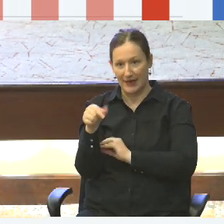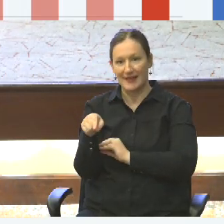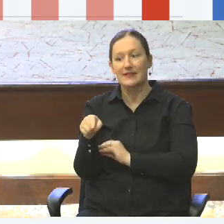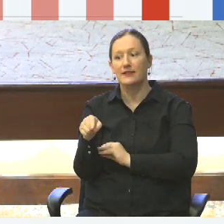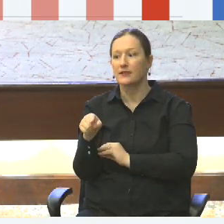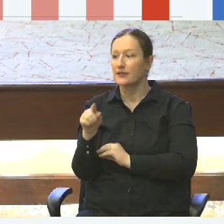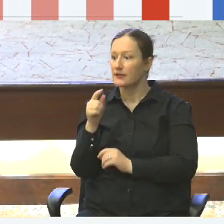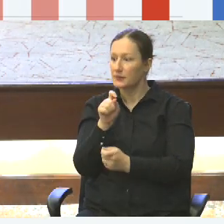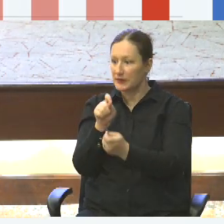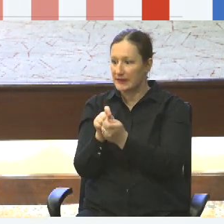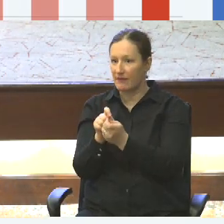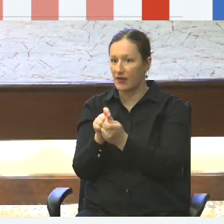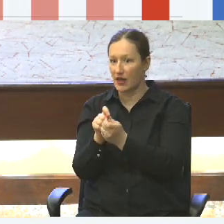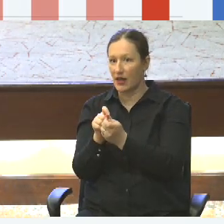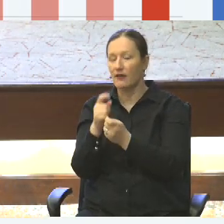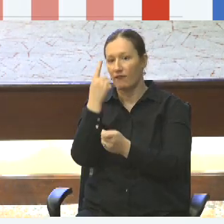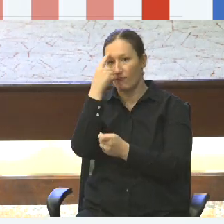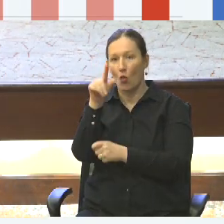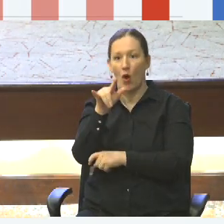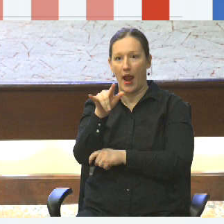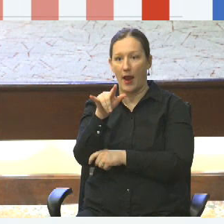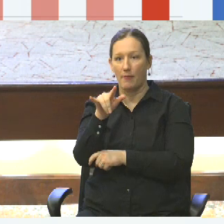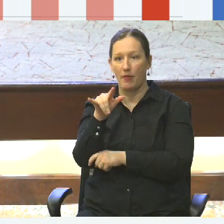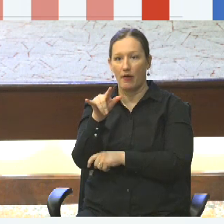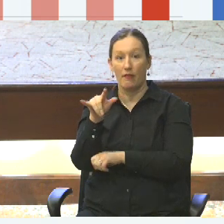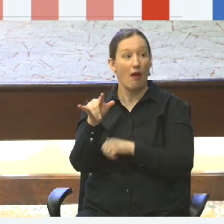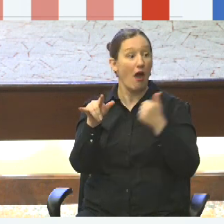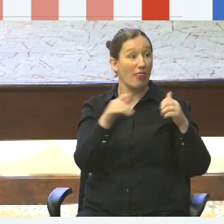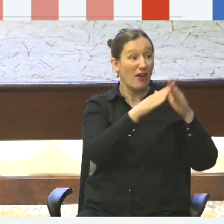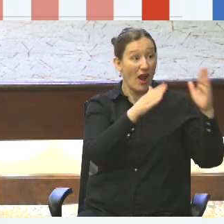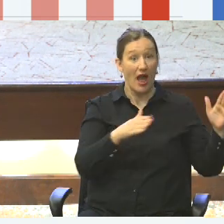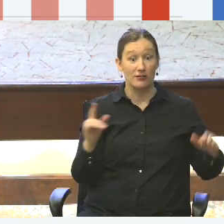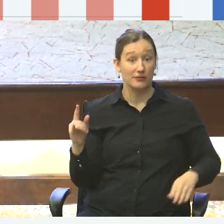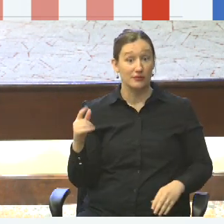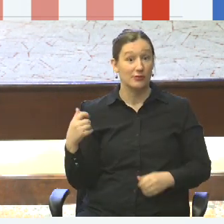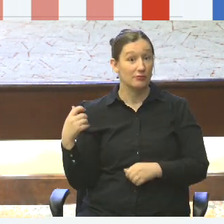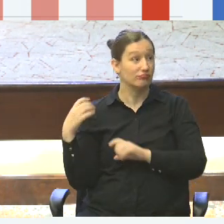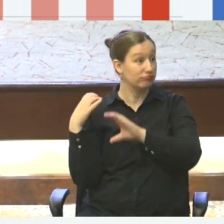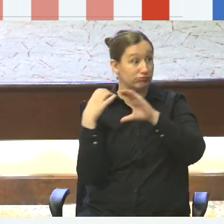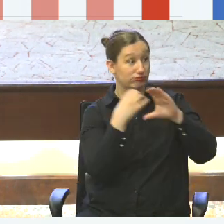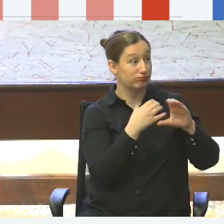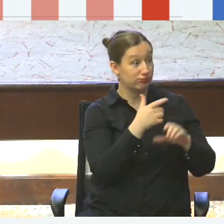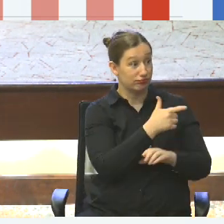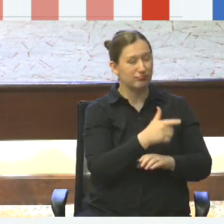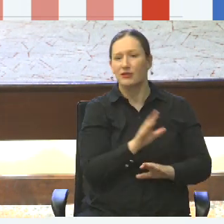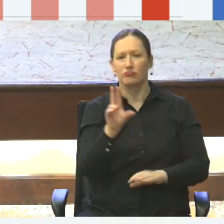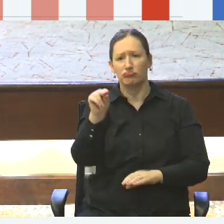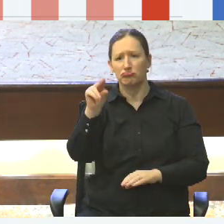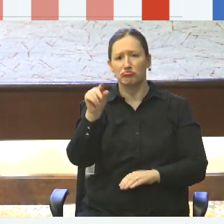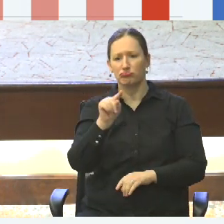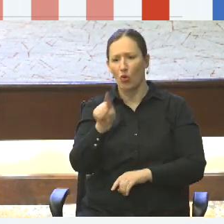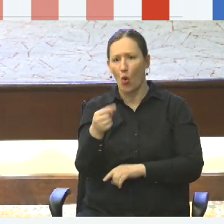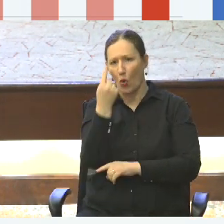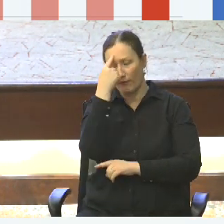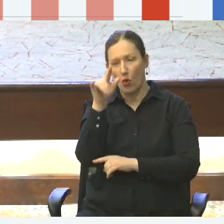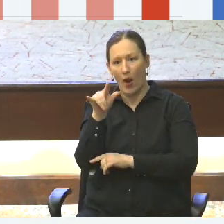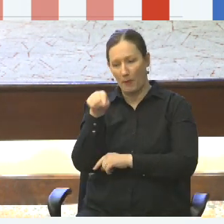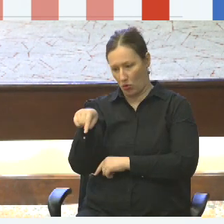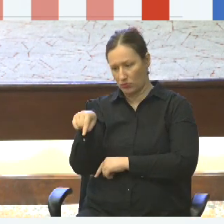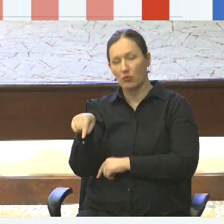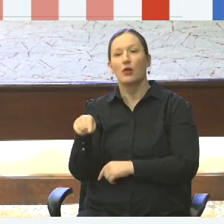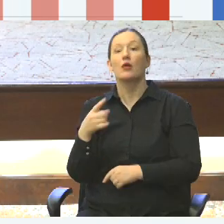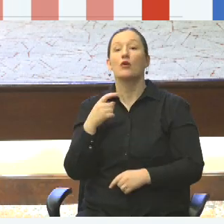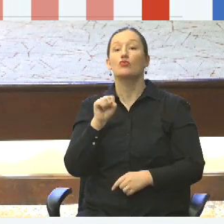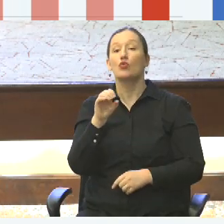airport. They don't provide mutual aid. They're at the airport 24/7, 365. So what you see in the red for each of these last